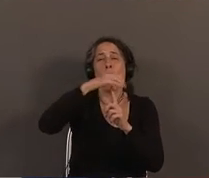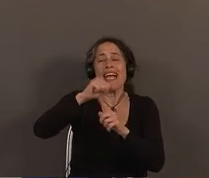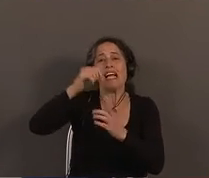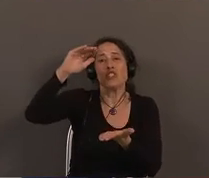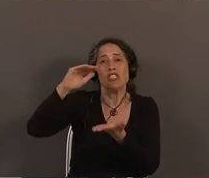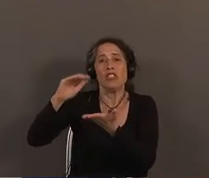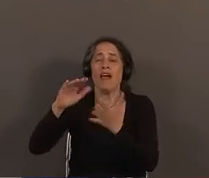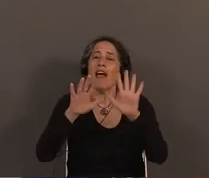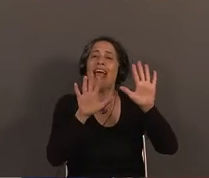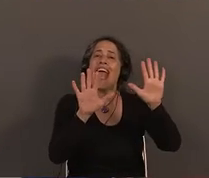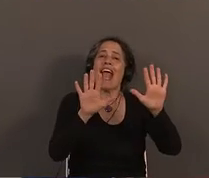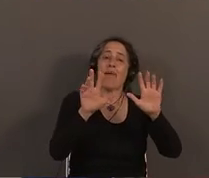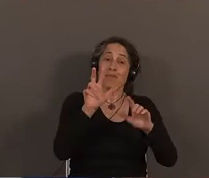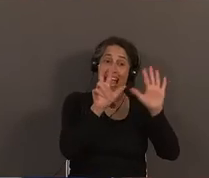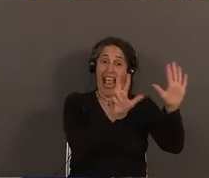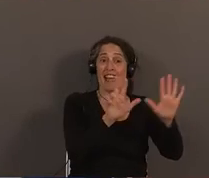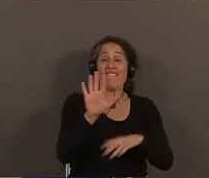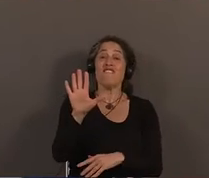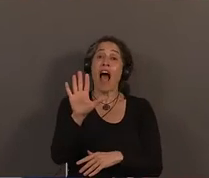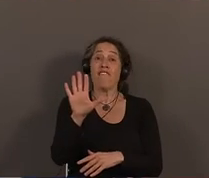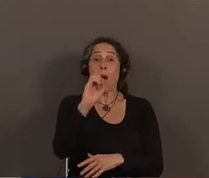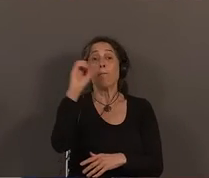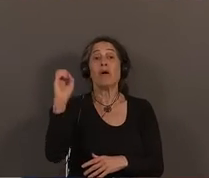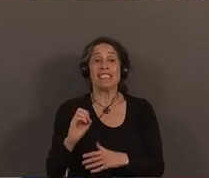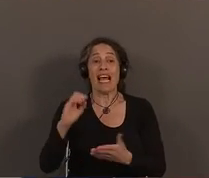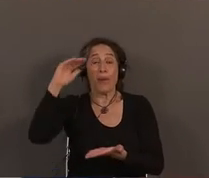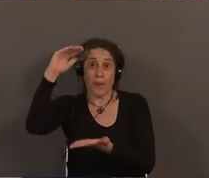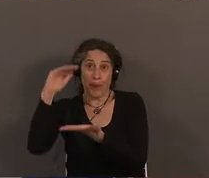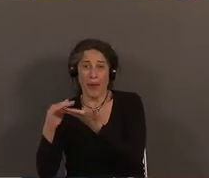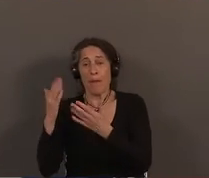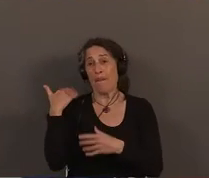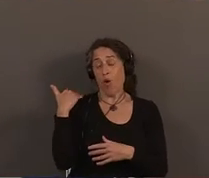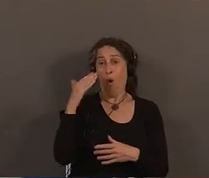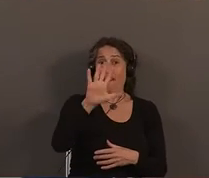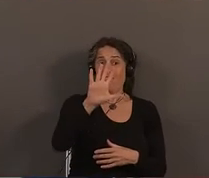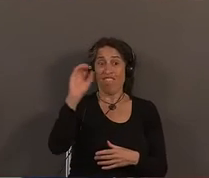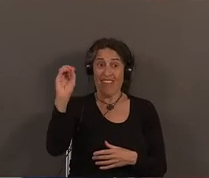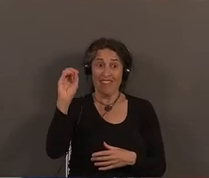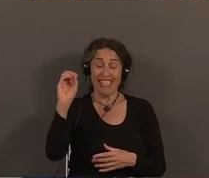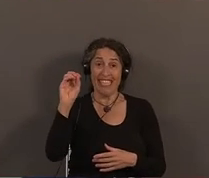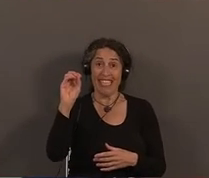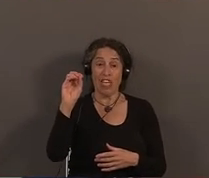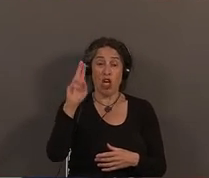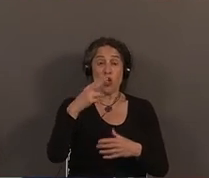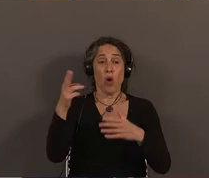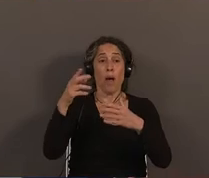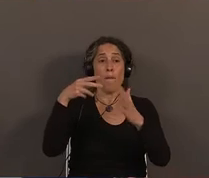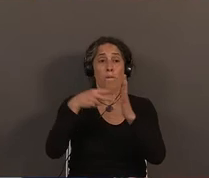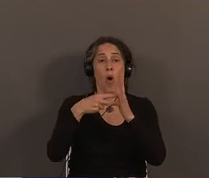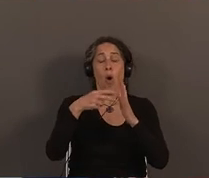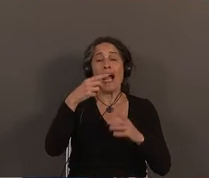always everywhere, because the former cap was 50 euros per gigabit plus taxes, and now